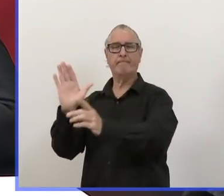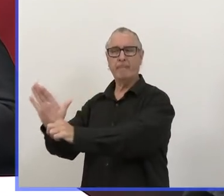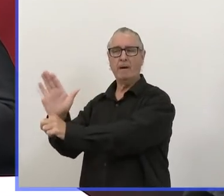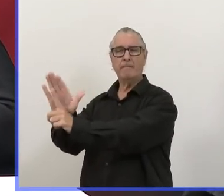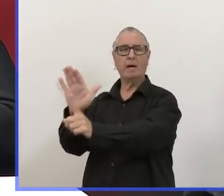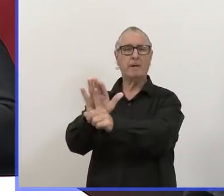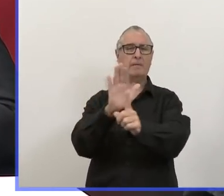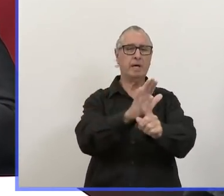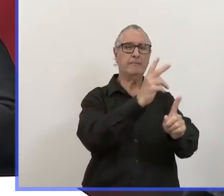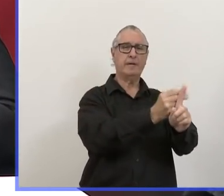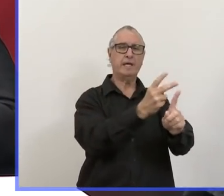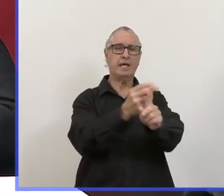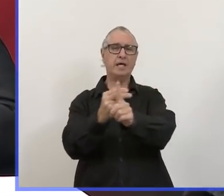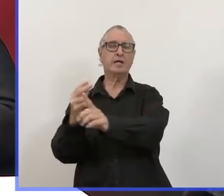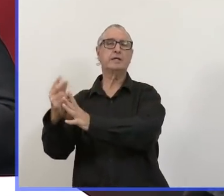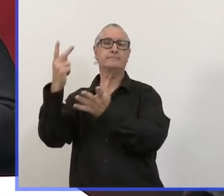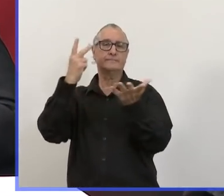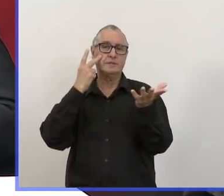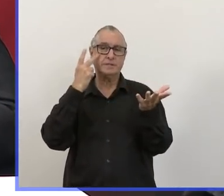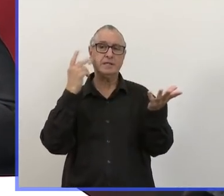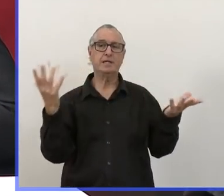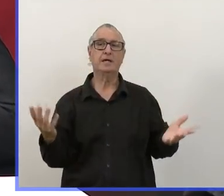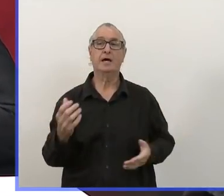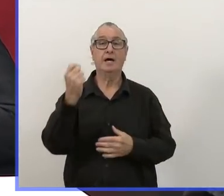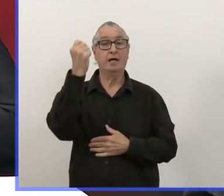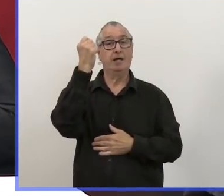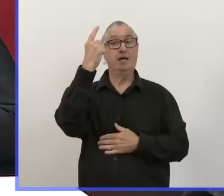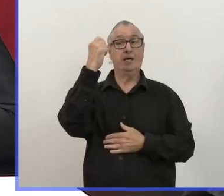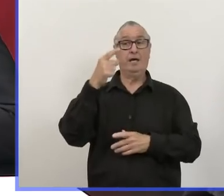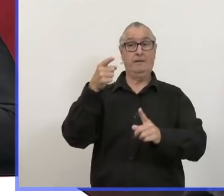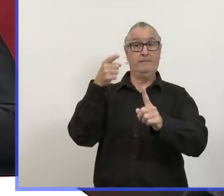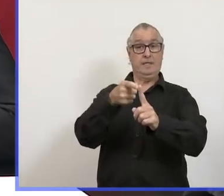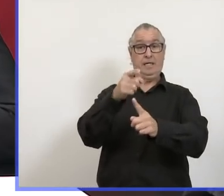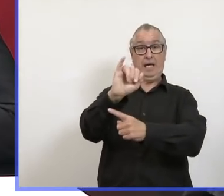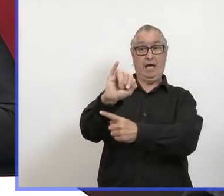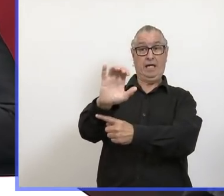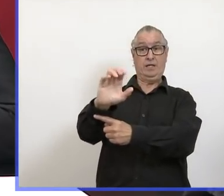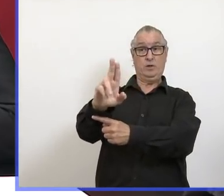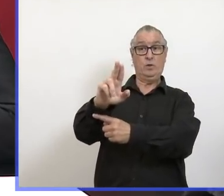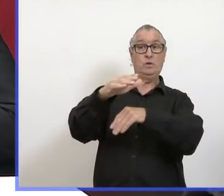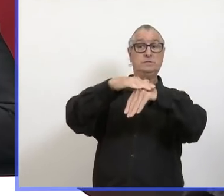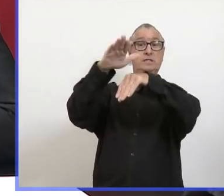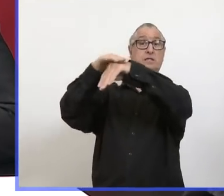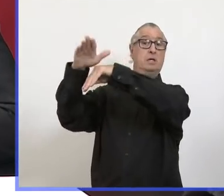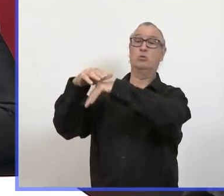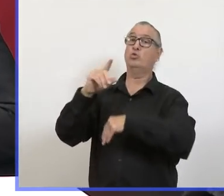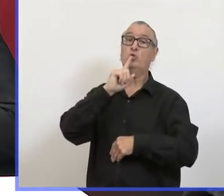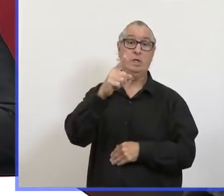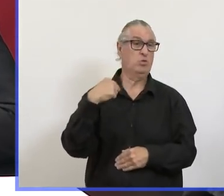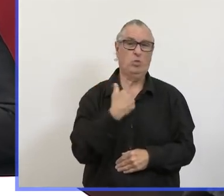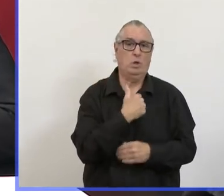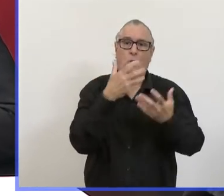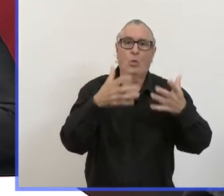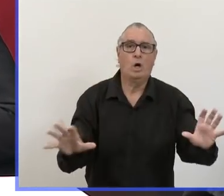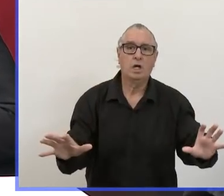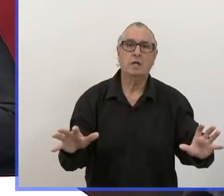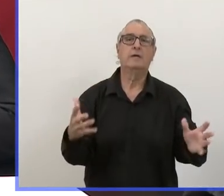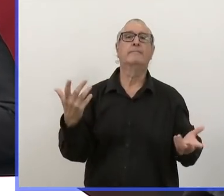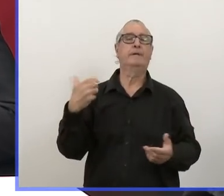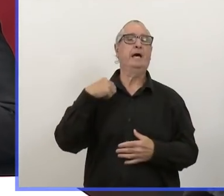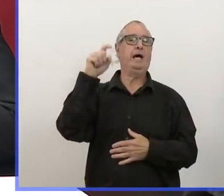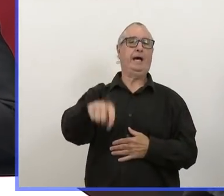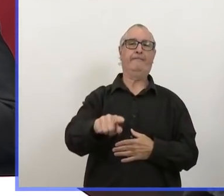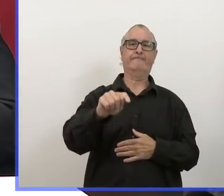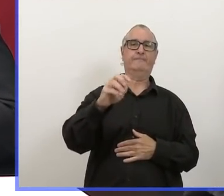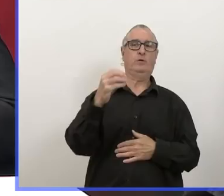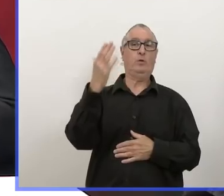we're still moving people out of province from an ICU perspective. So there's still some variables there that, you know, we have to look at. And we think those numbers are